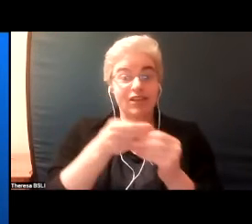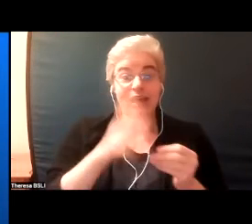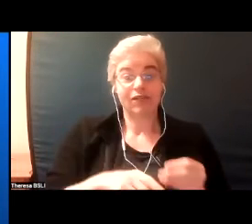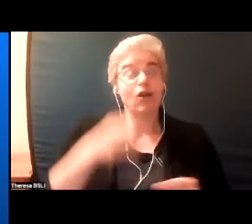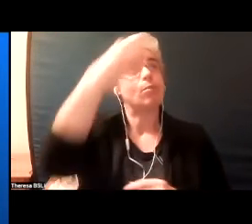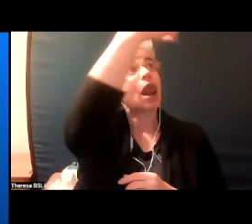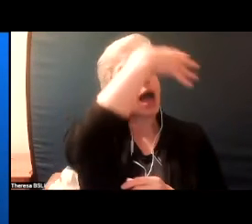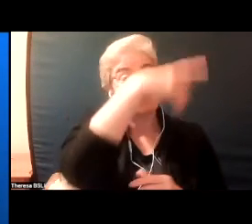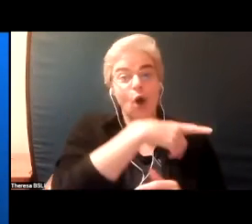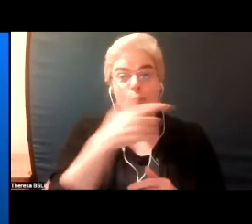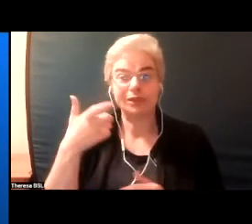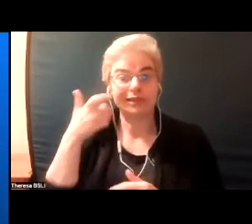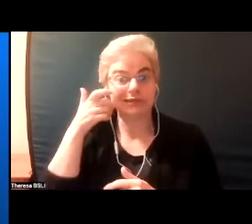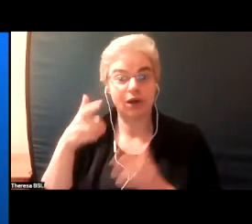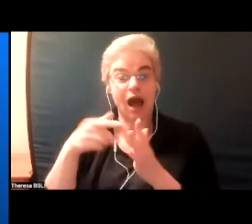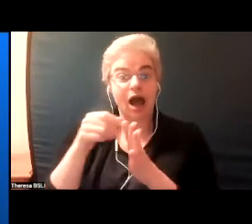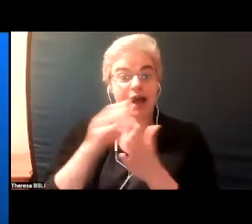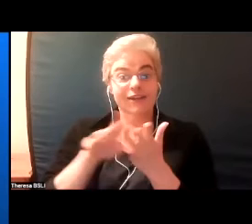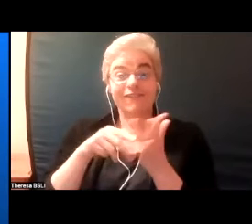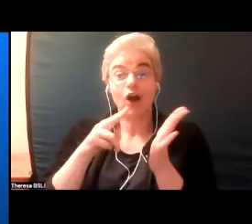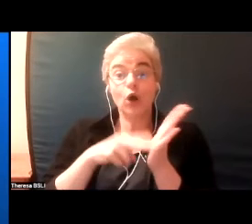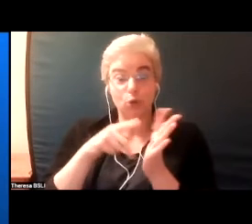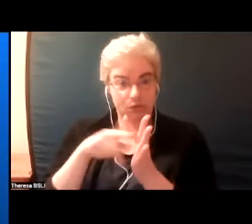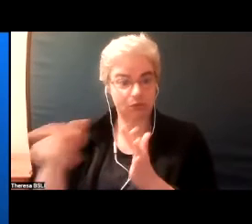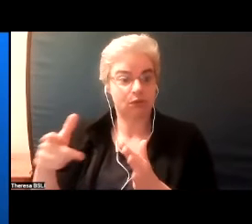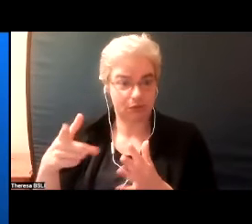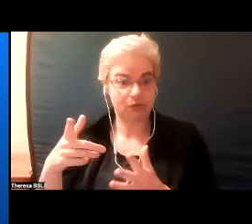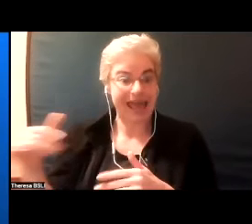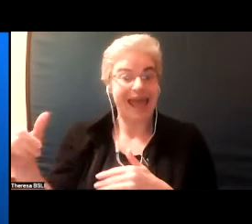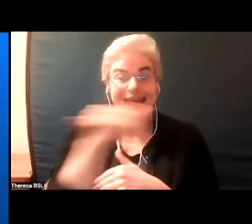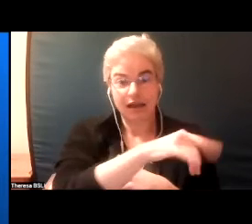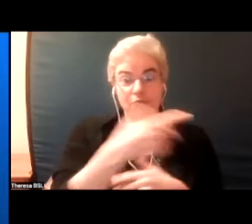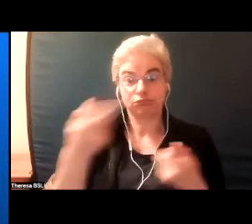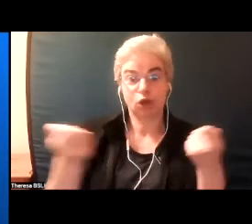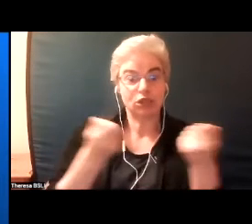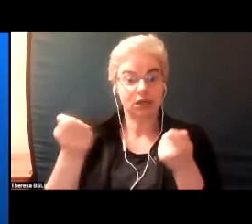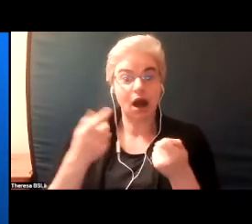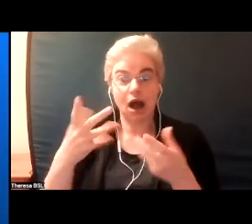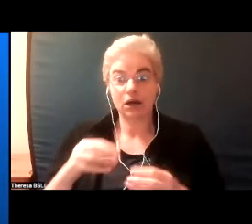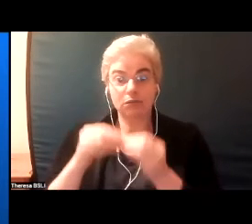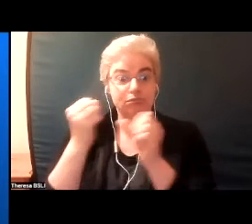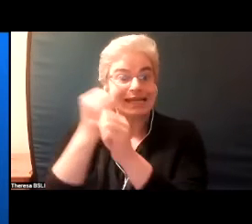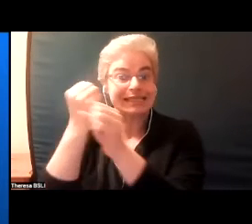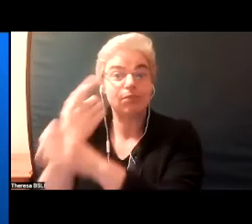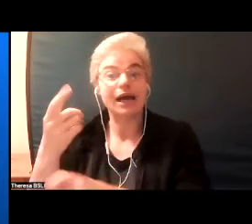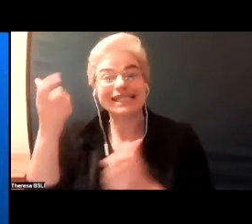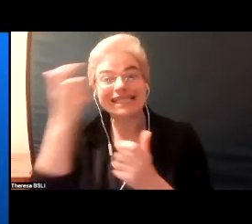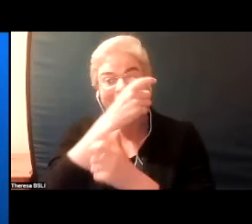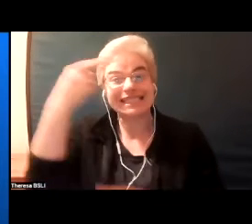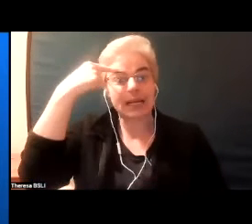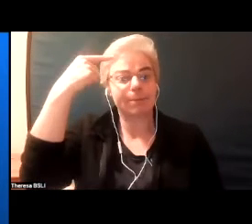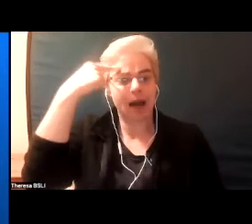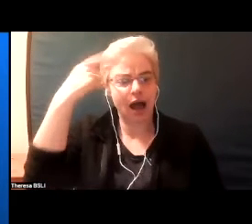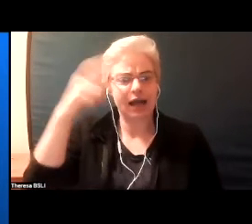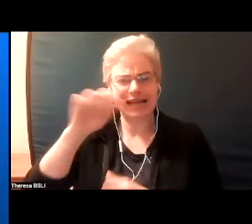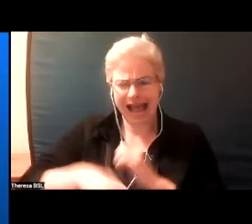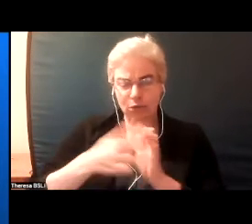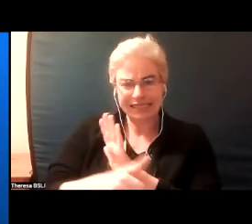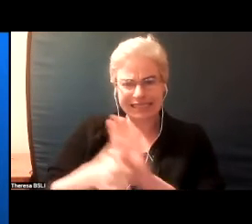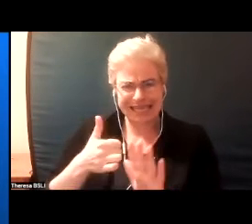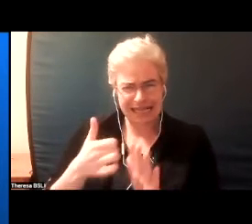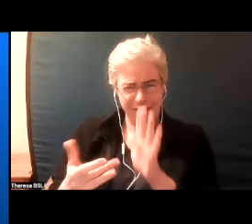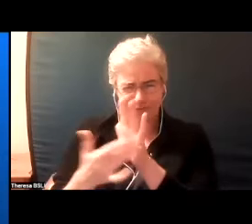to the iPhone, the aeroplane to the motor car was invented by a dyslexic mind. Our skills are vital in shaping the